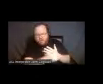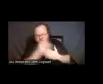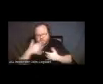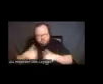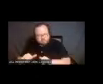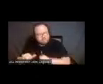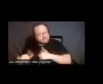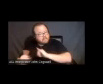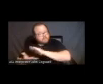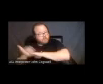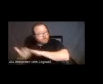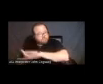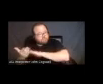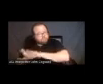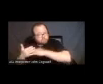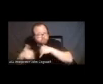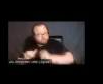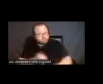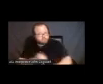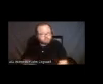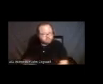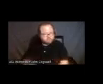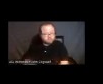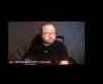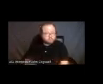in operation.